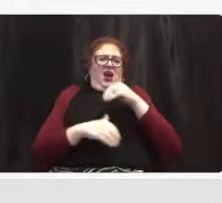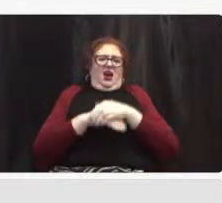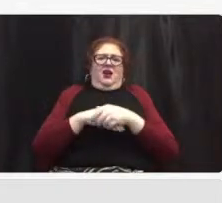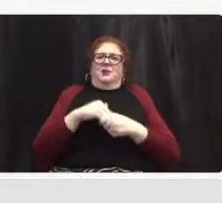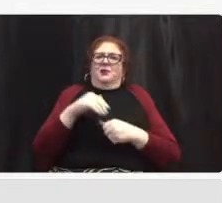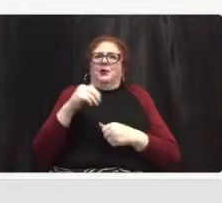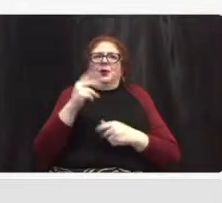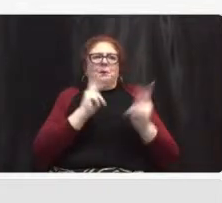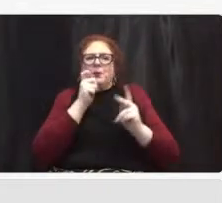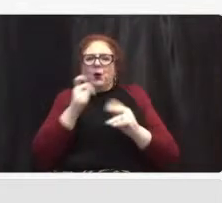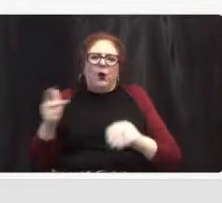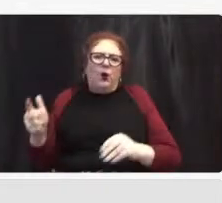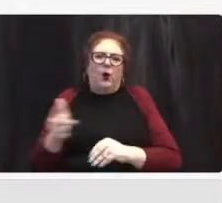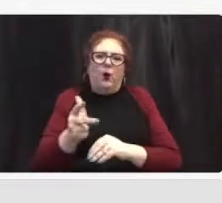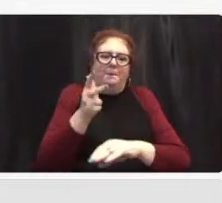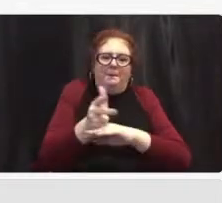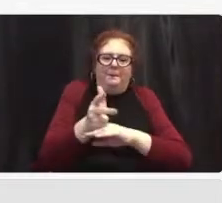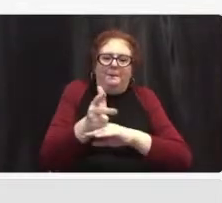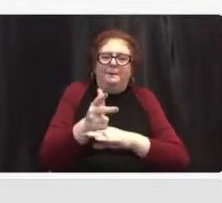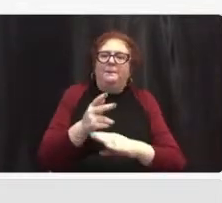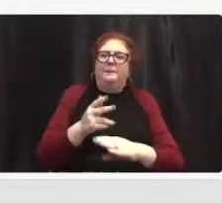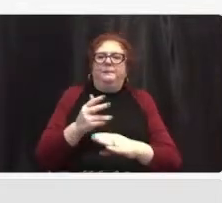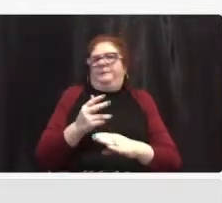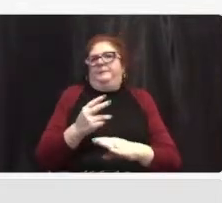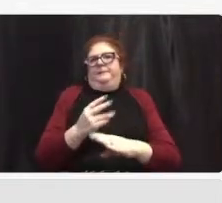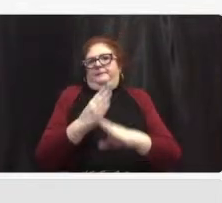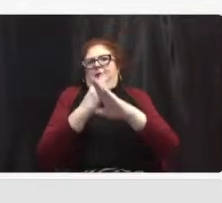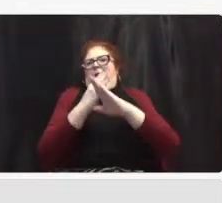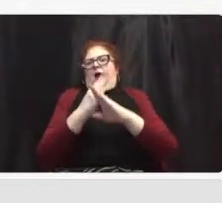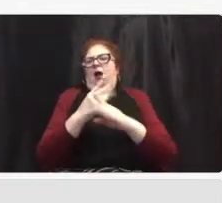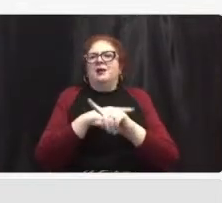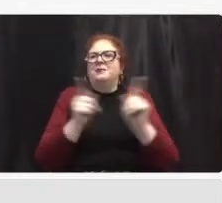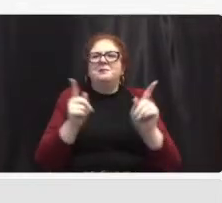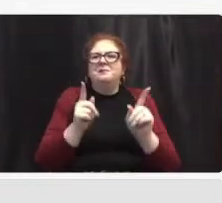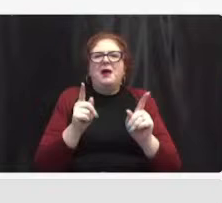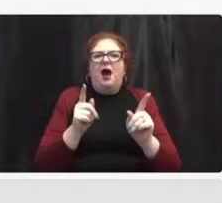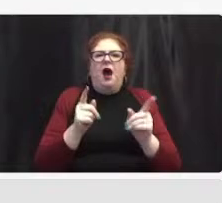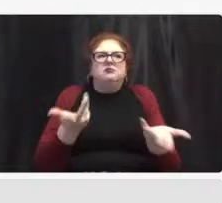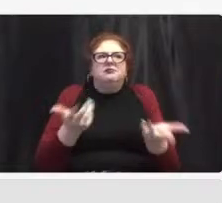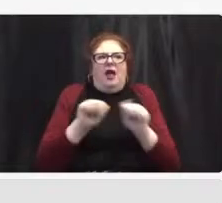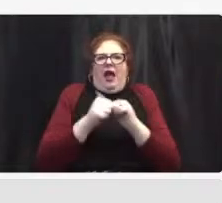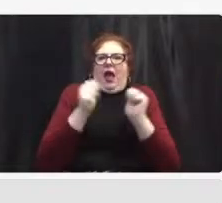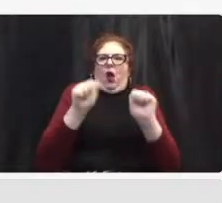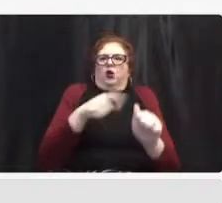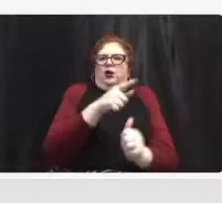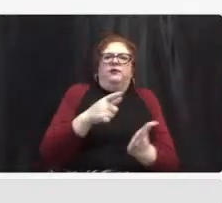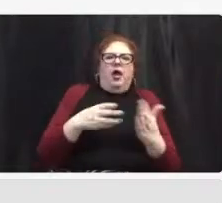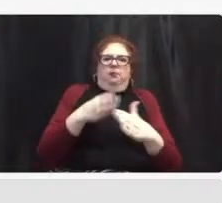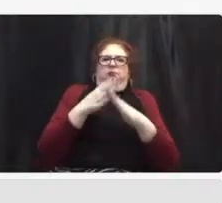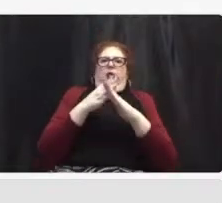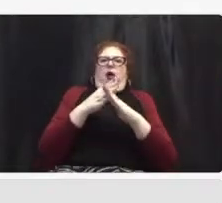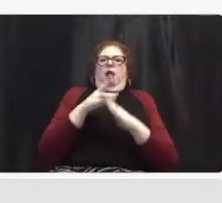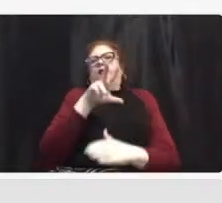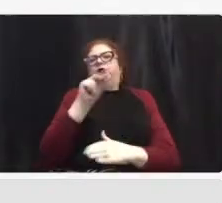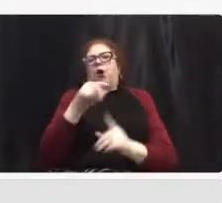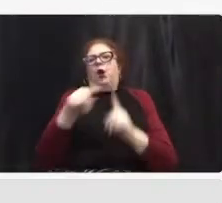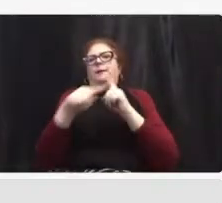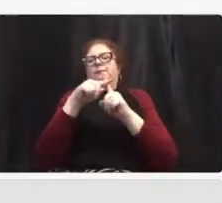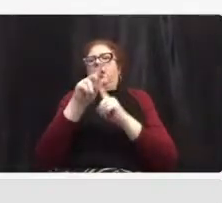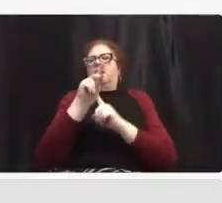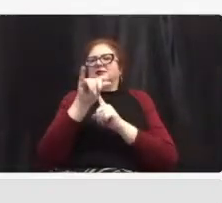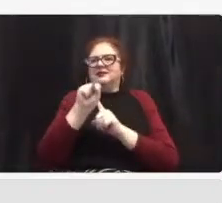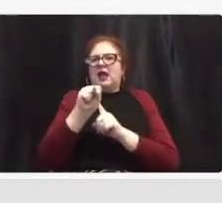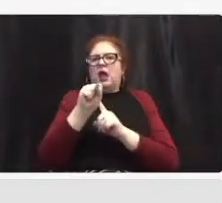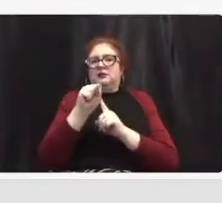it will be comfortable for them to block the 30-plus day month-to-month tenants that we will put in there next, or that will be in there.